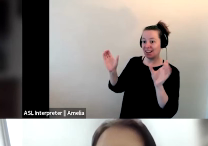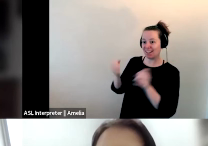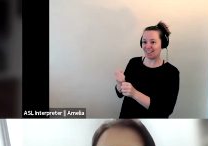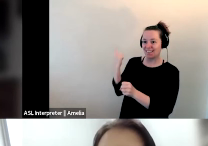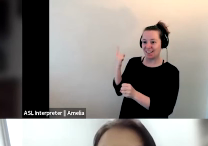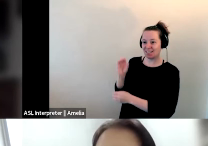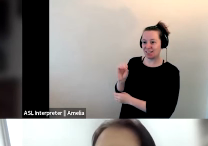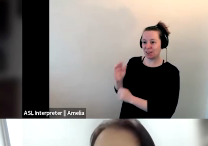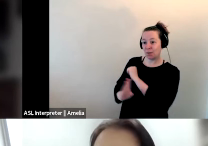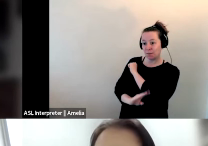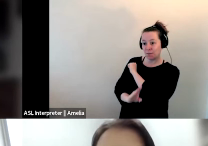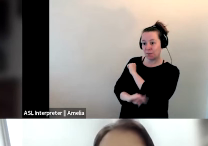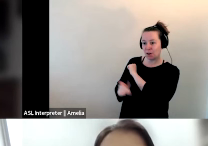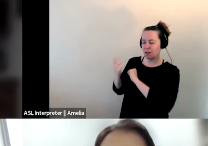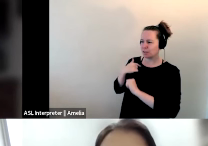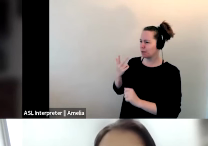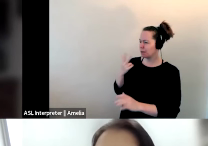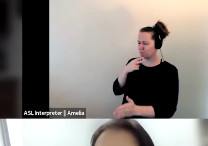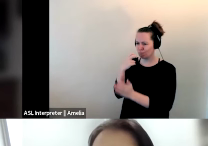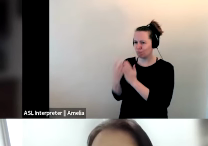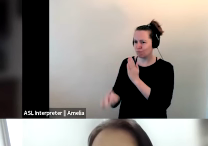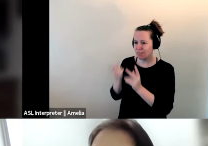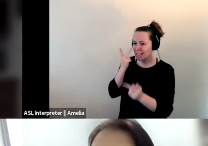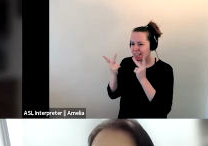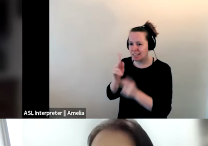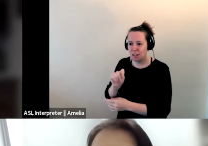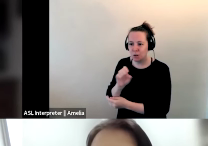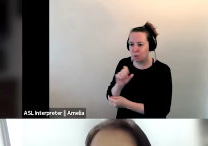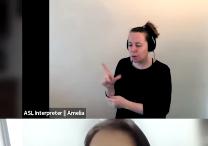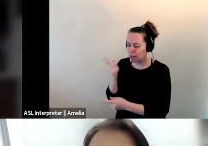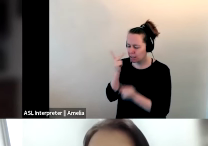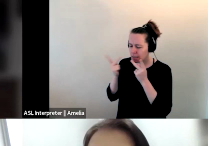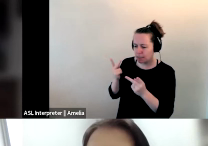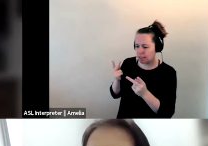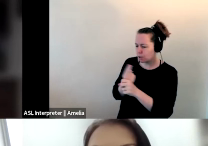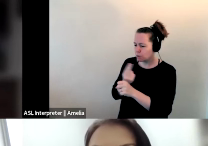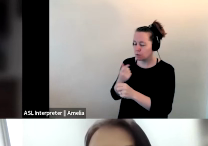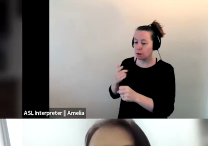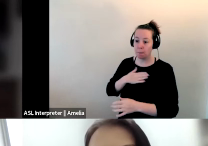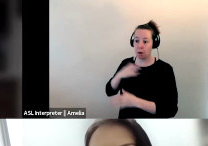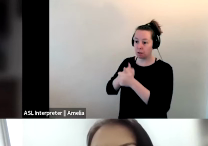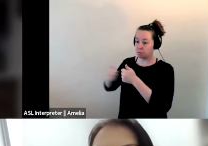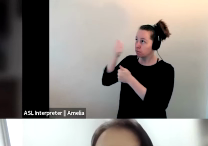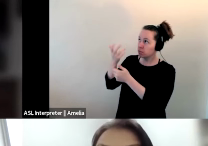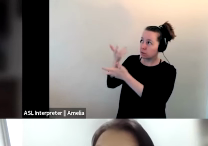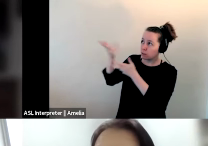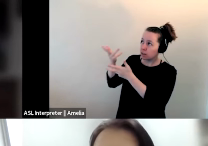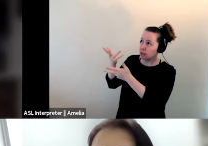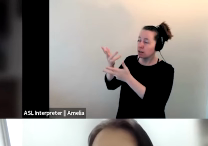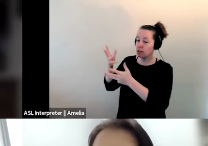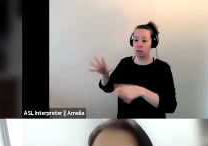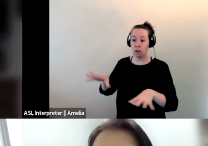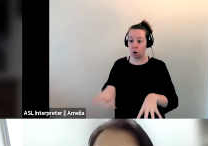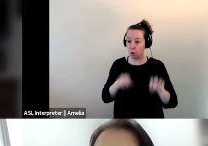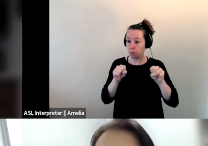been delighted to get to know the tool, share that with my colleagues, my senior leadership, and also host meetings, team